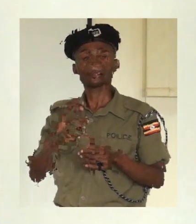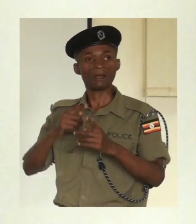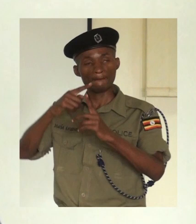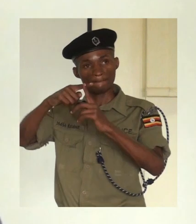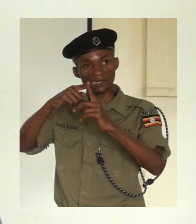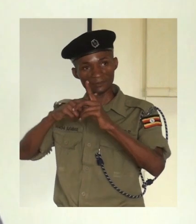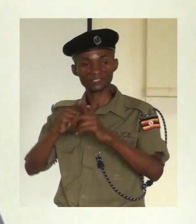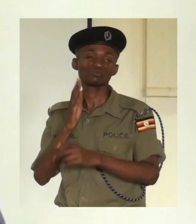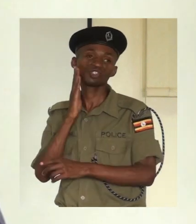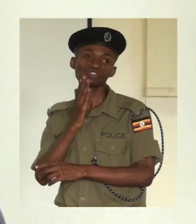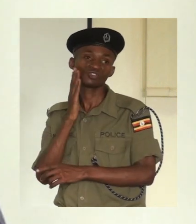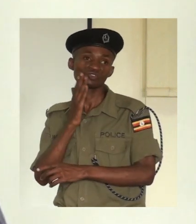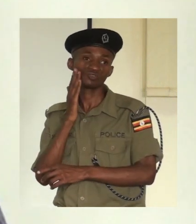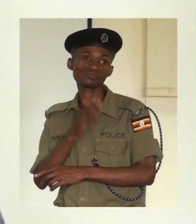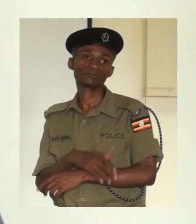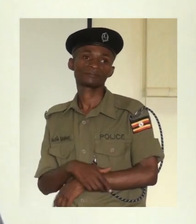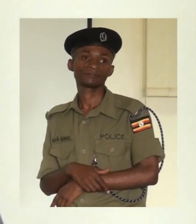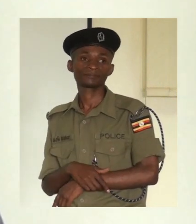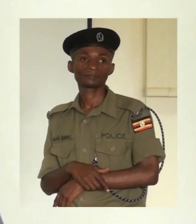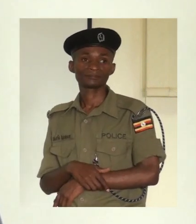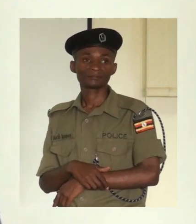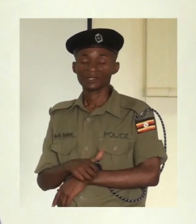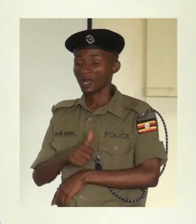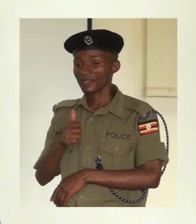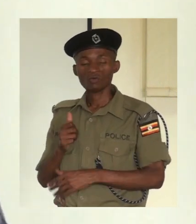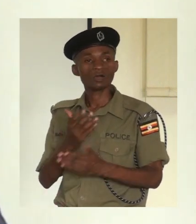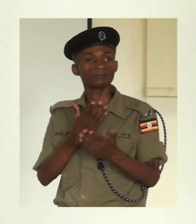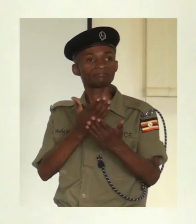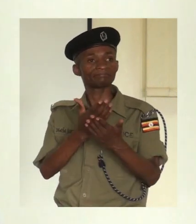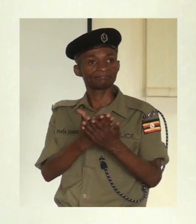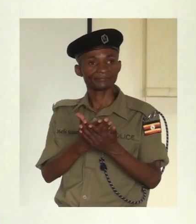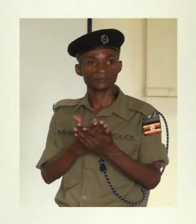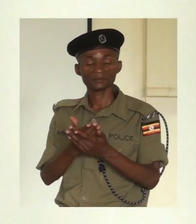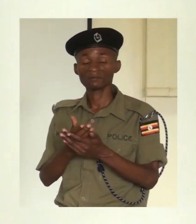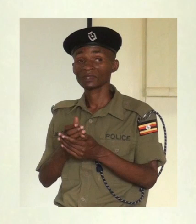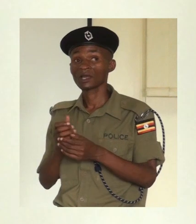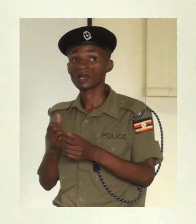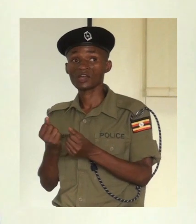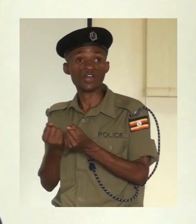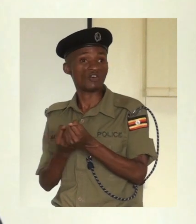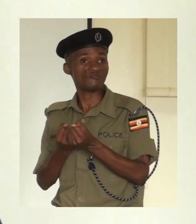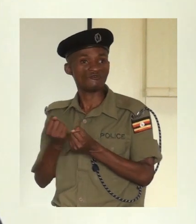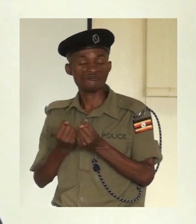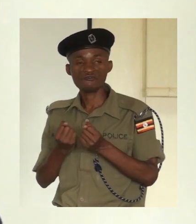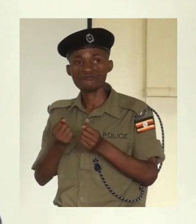and English. Then those who are applying for probational police constable